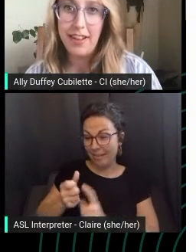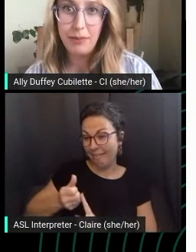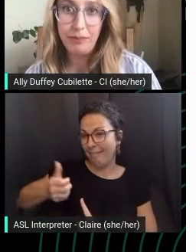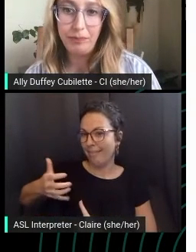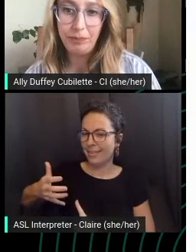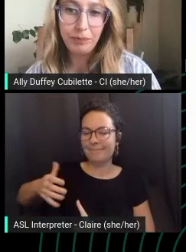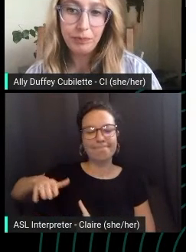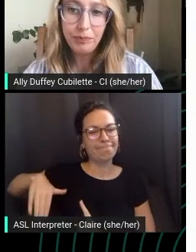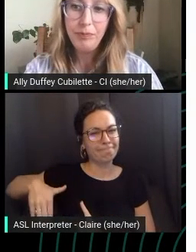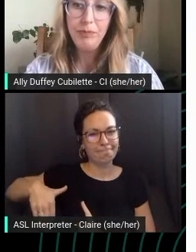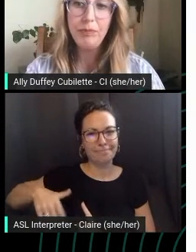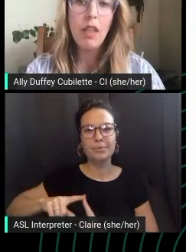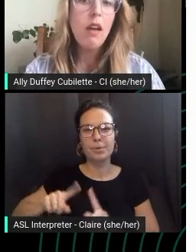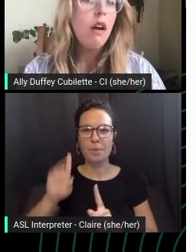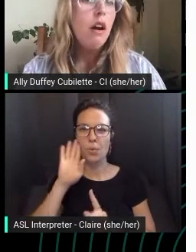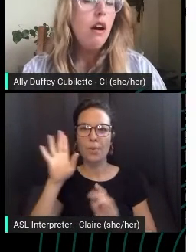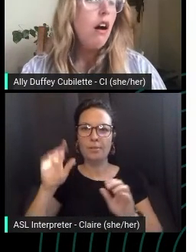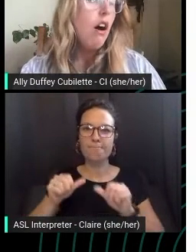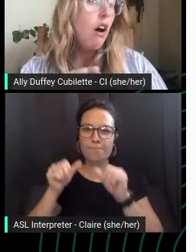things today.